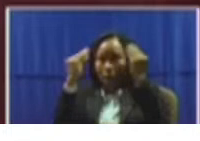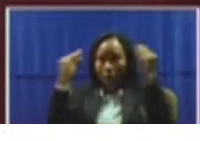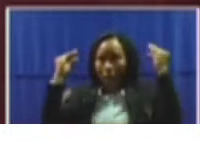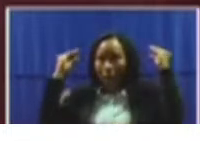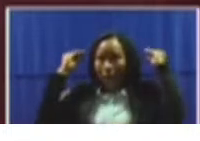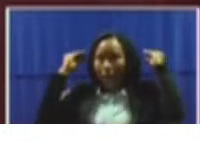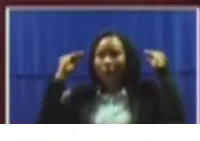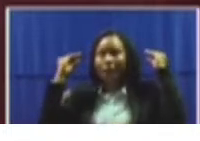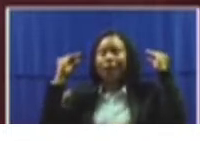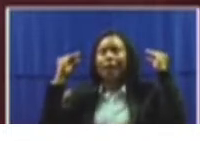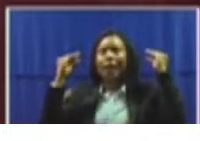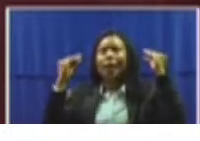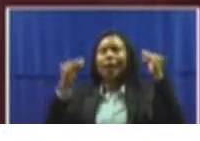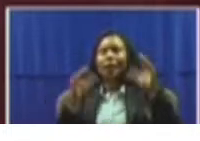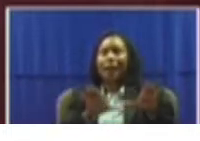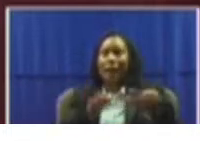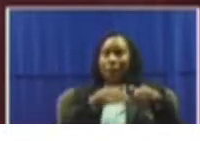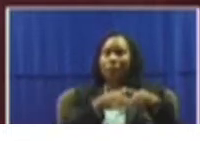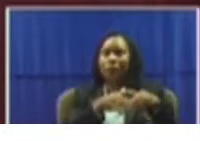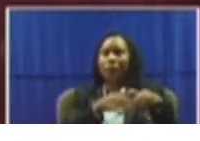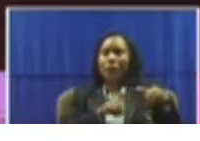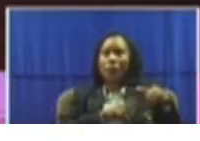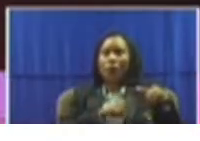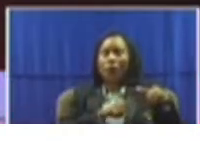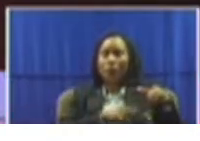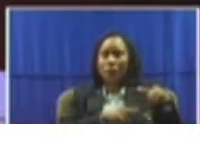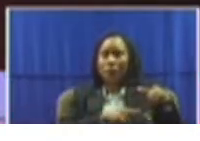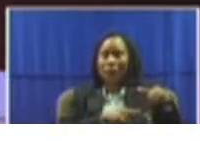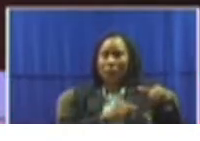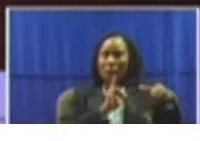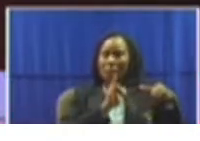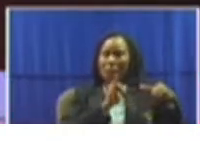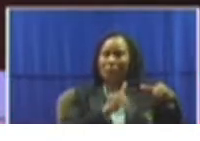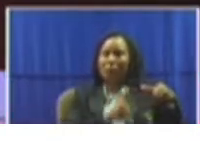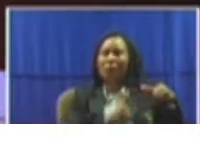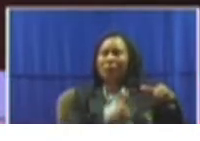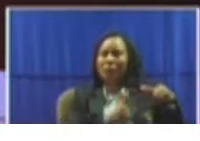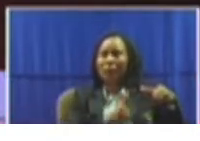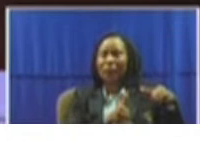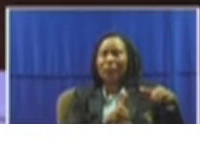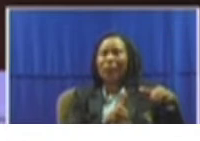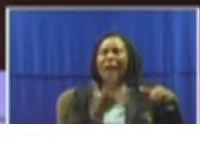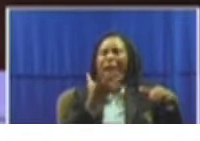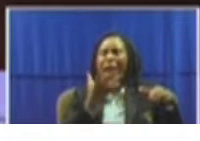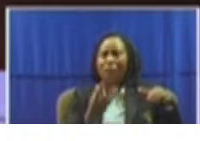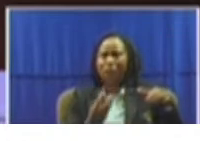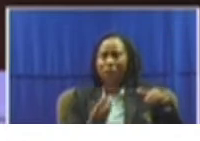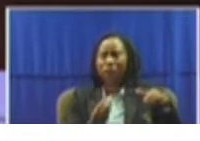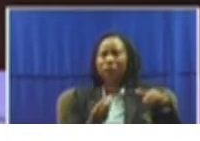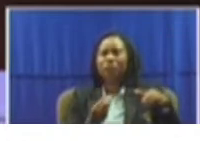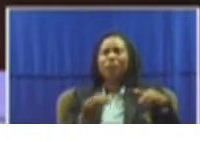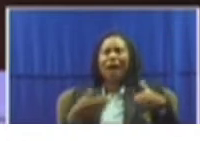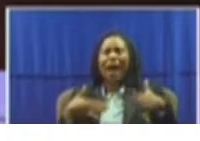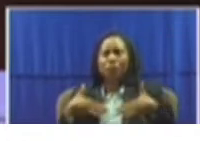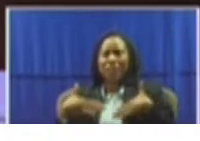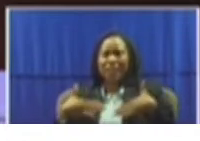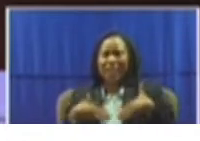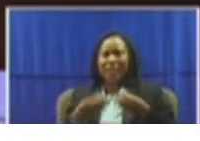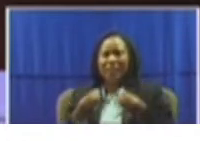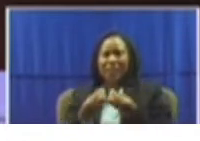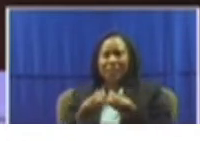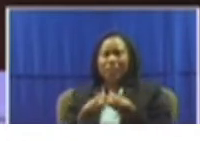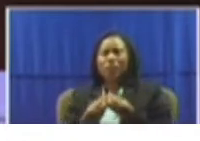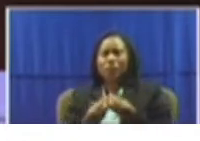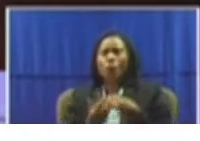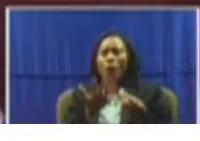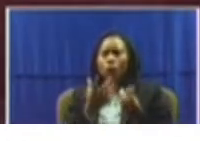of the pettiness and wanting to have the administration to do things he wants his